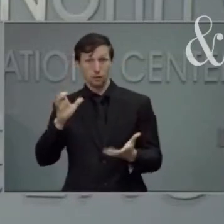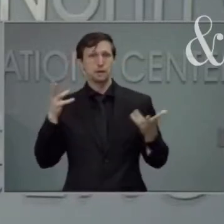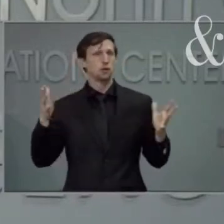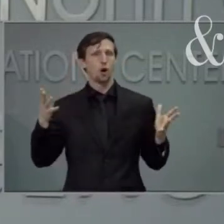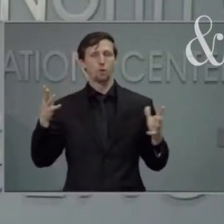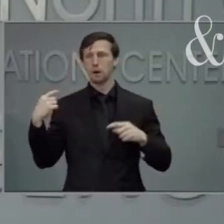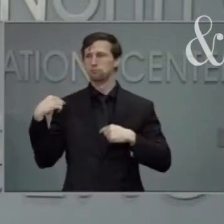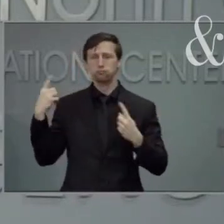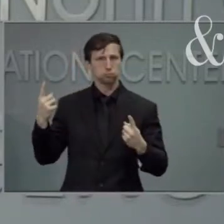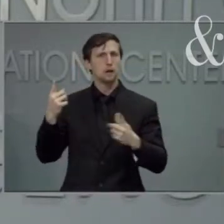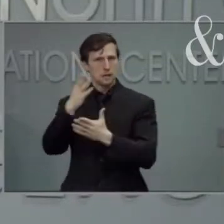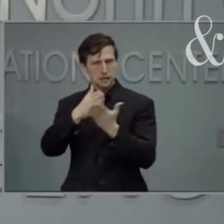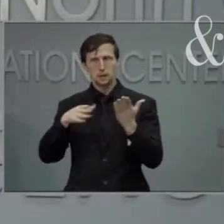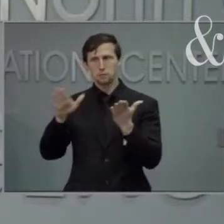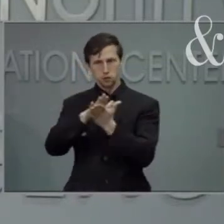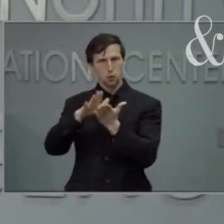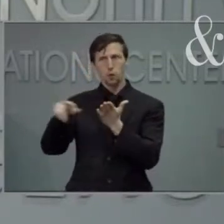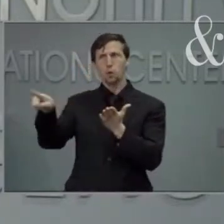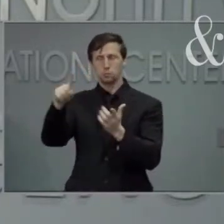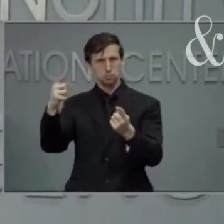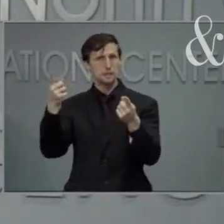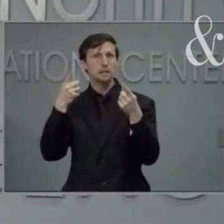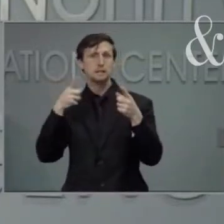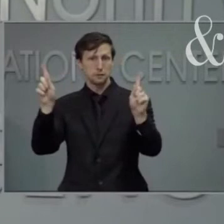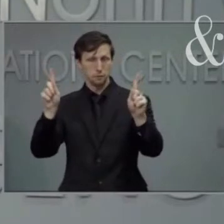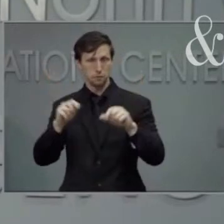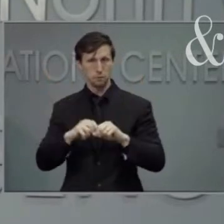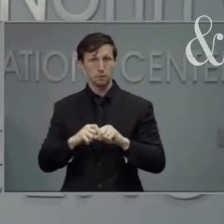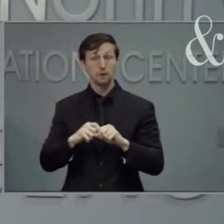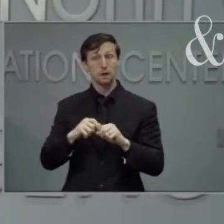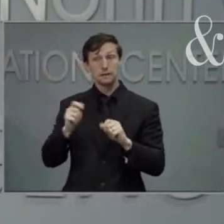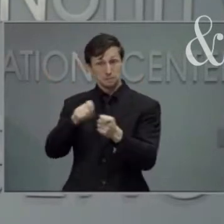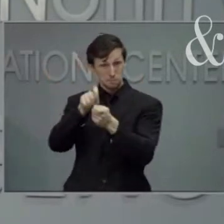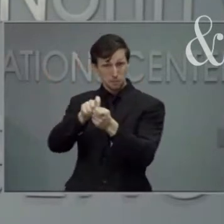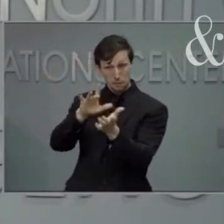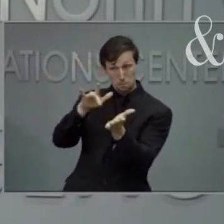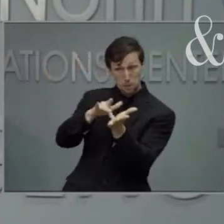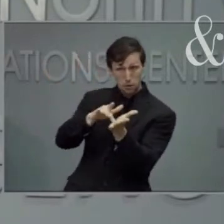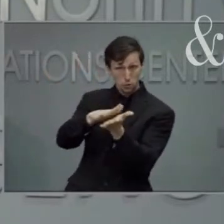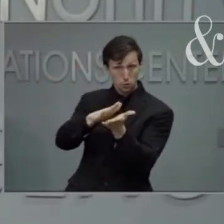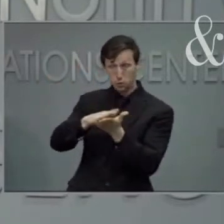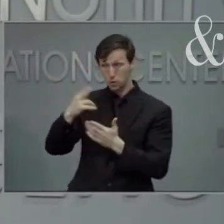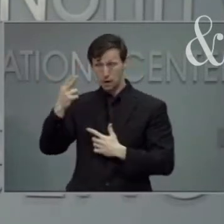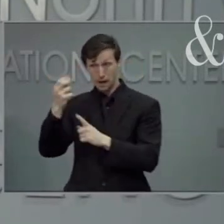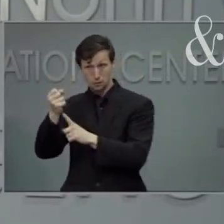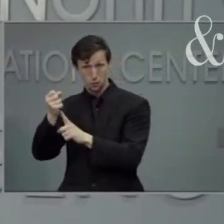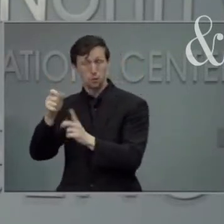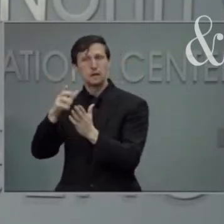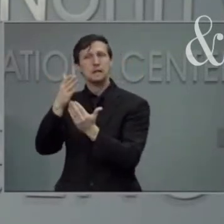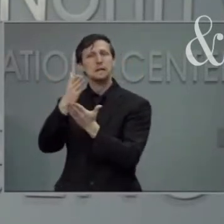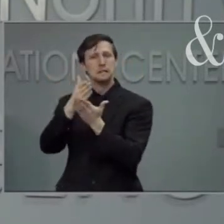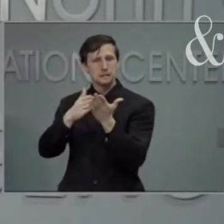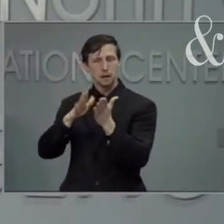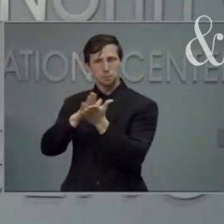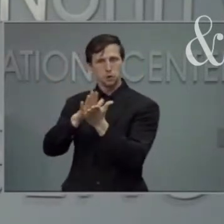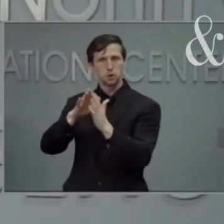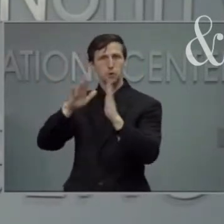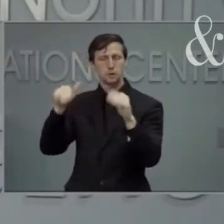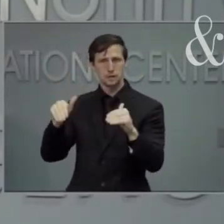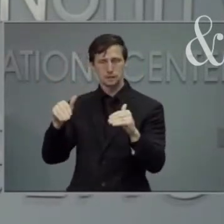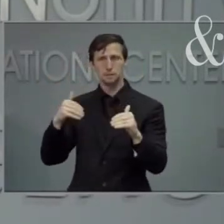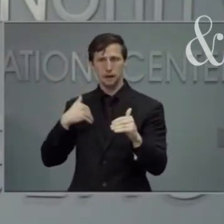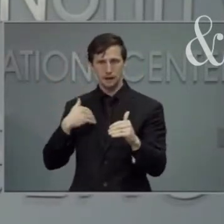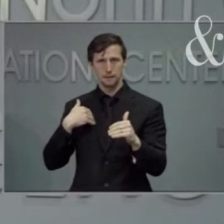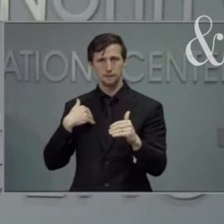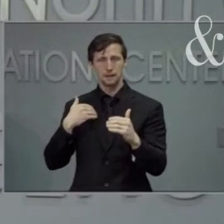all along. In our middle and high schools, some systems are having our